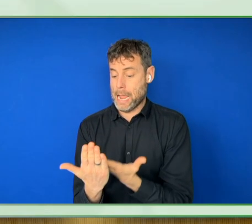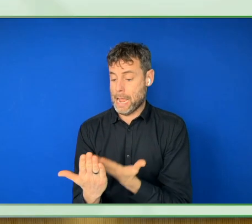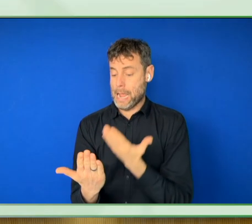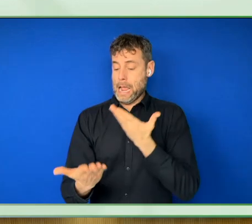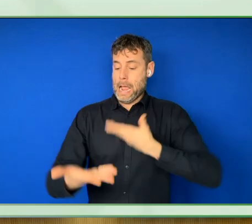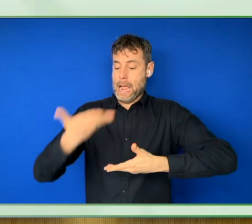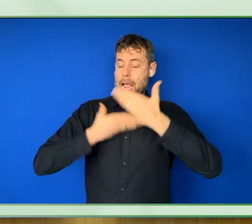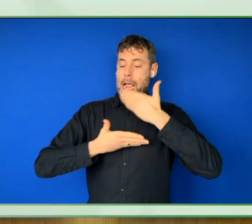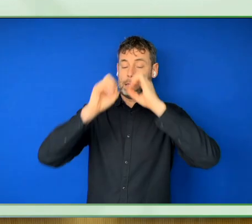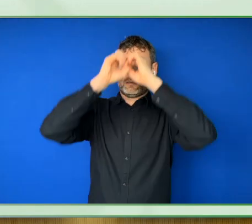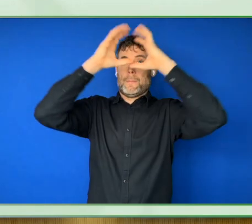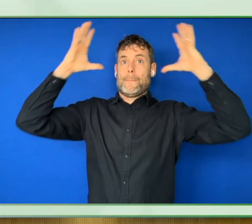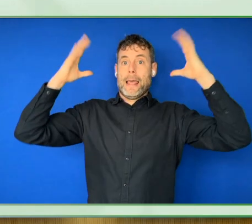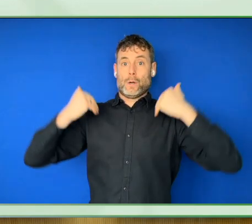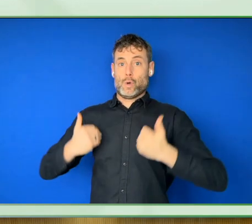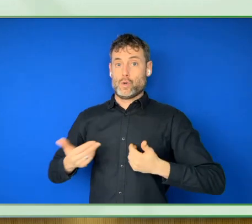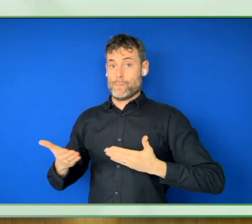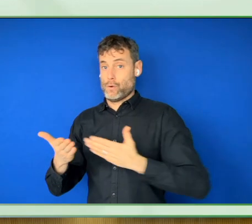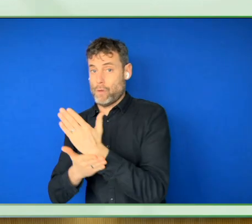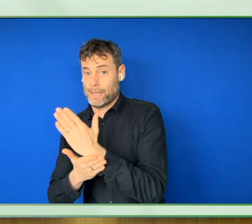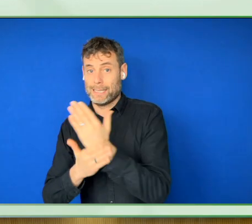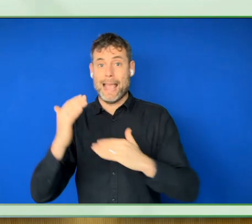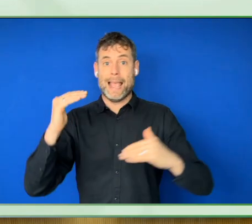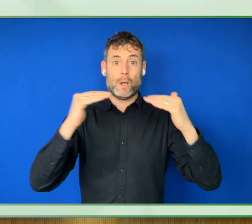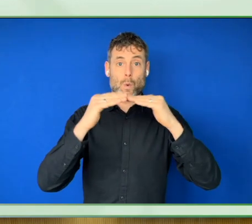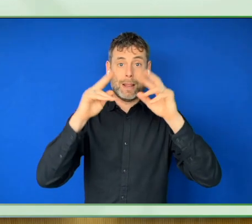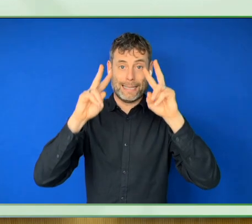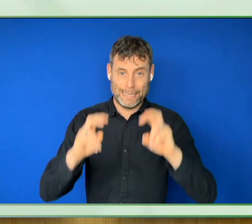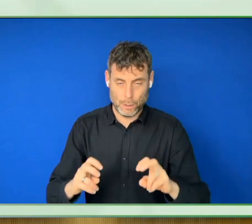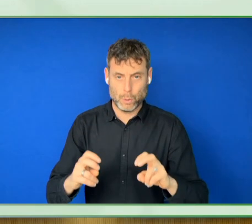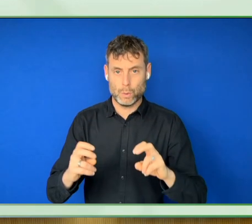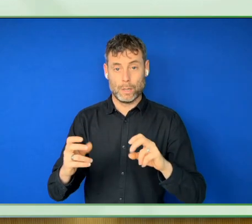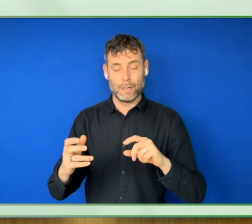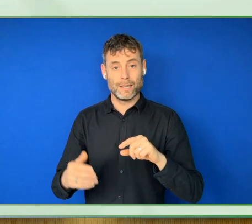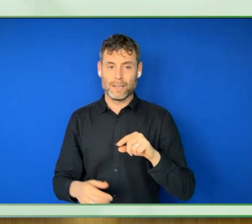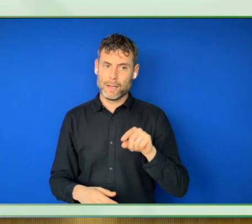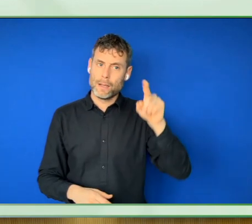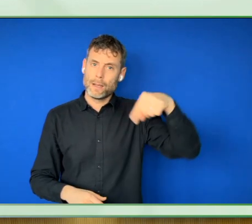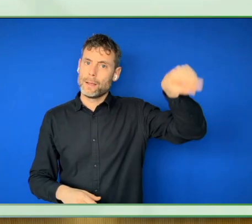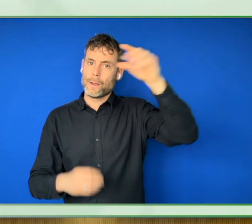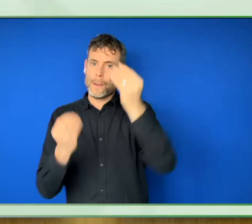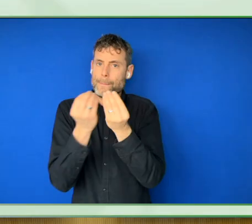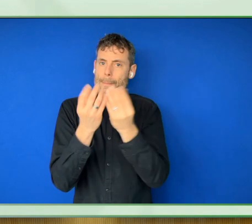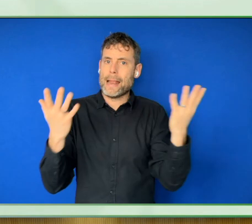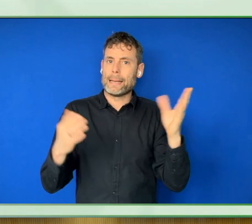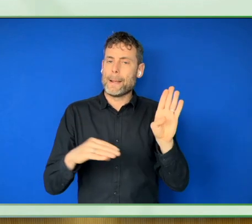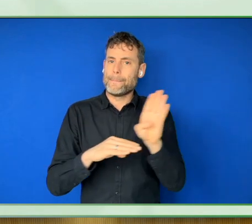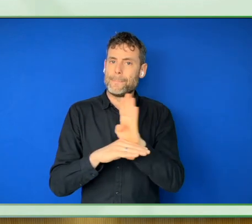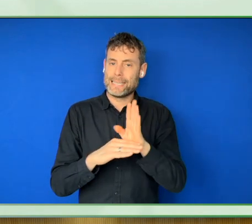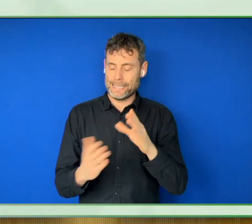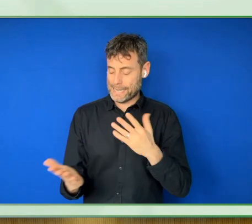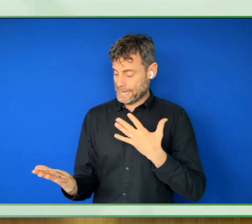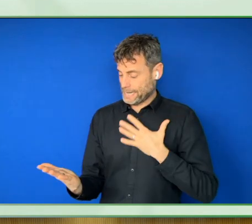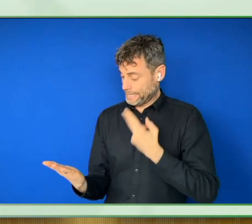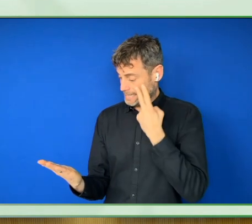and the guiding principles? Because that is what a lot of businesses use and have been trying to apply in the past few